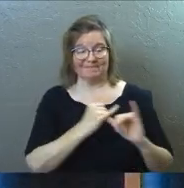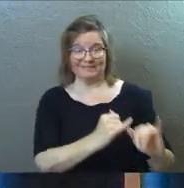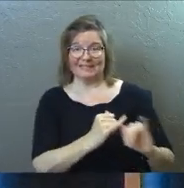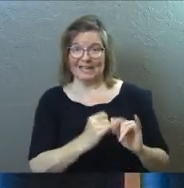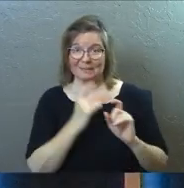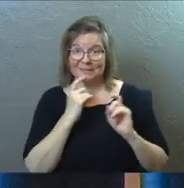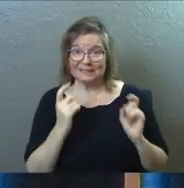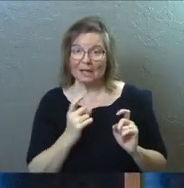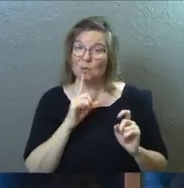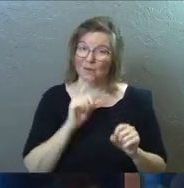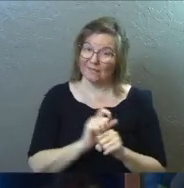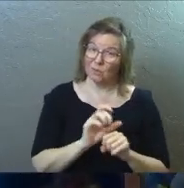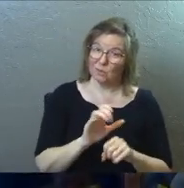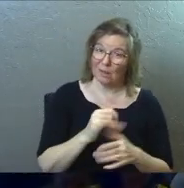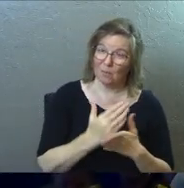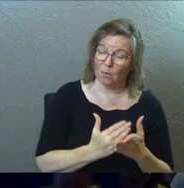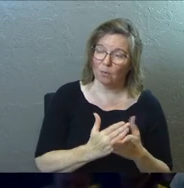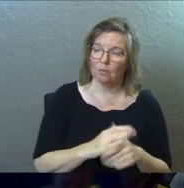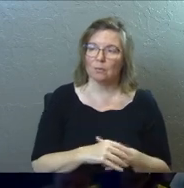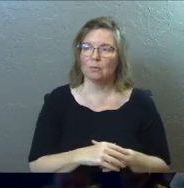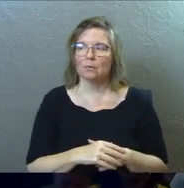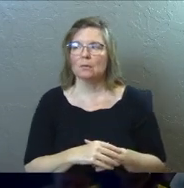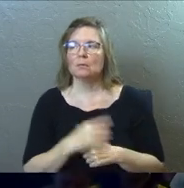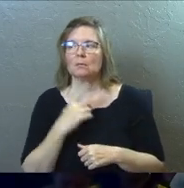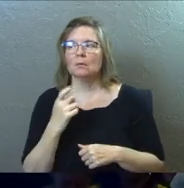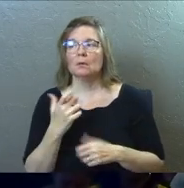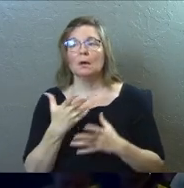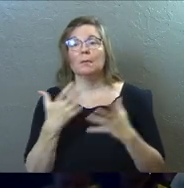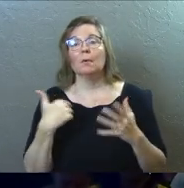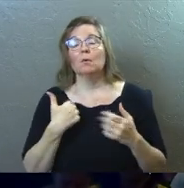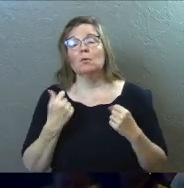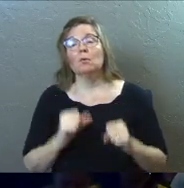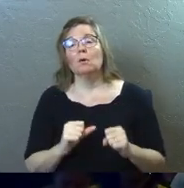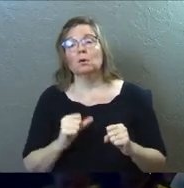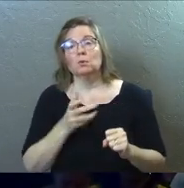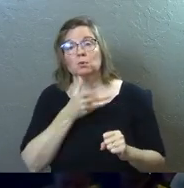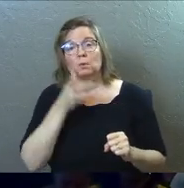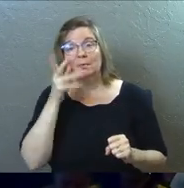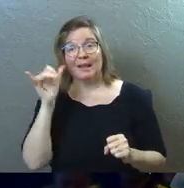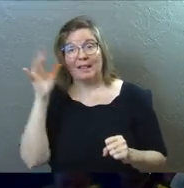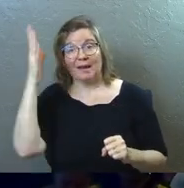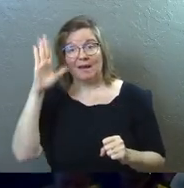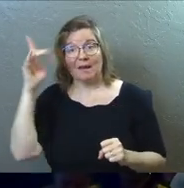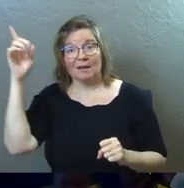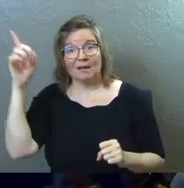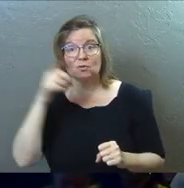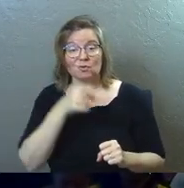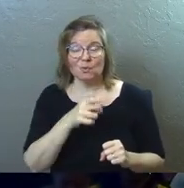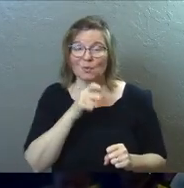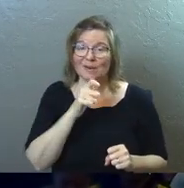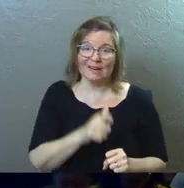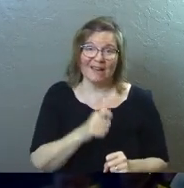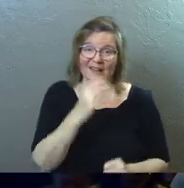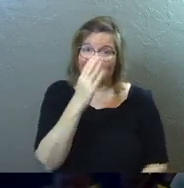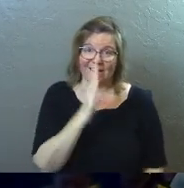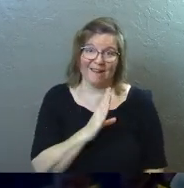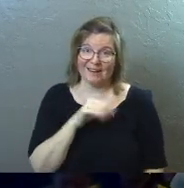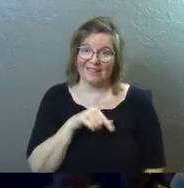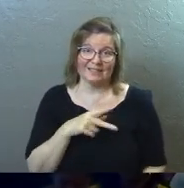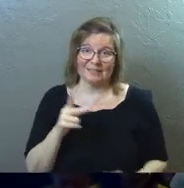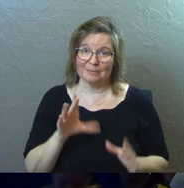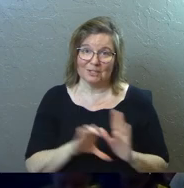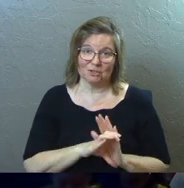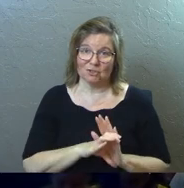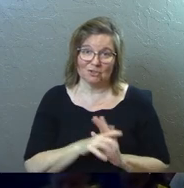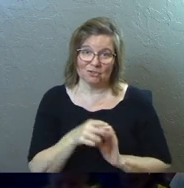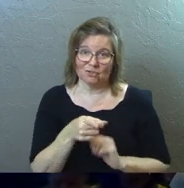to actually do that part is because as much as we're trying to parent like God, you're not the God in this